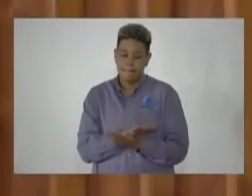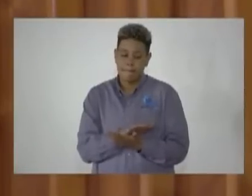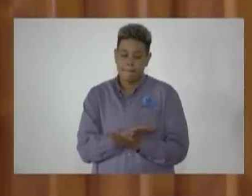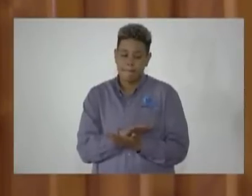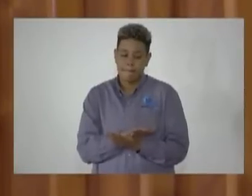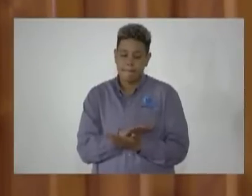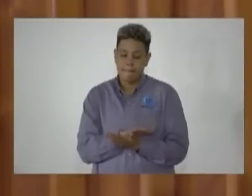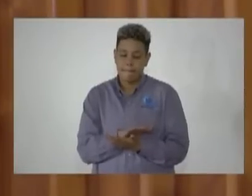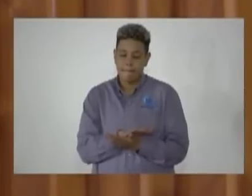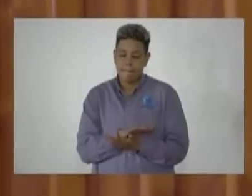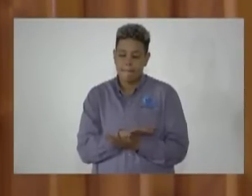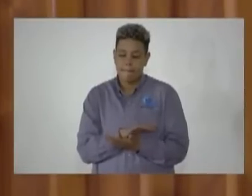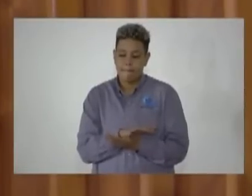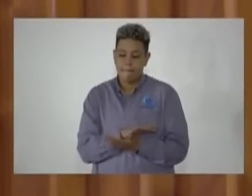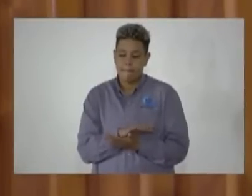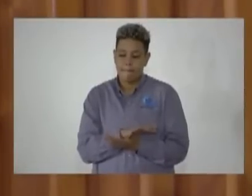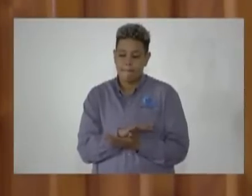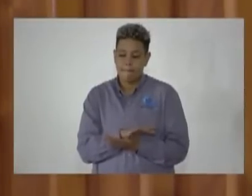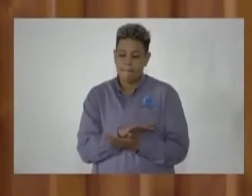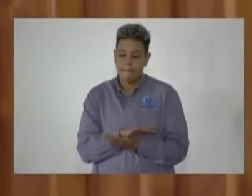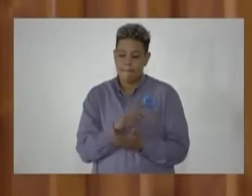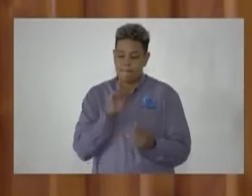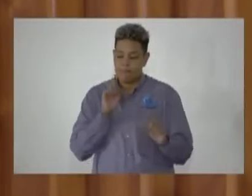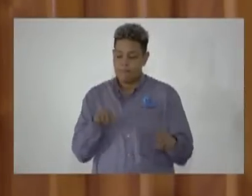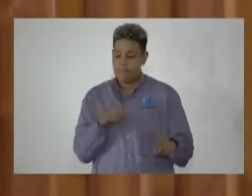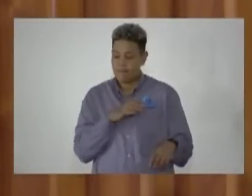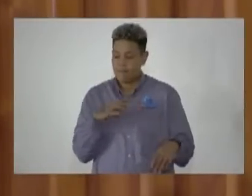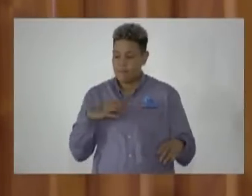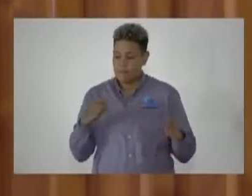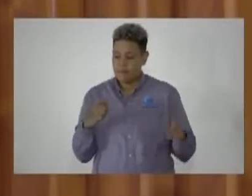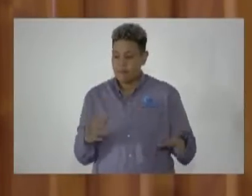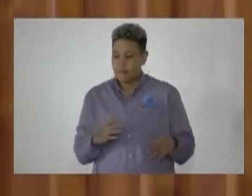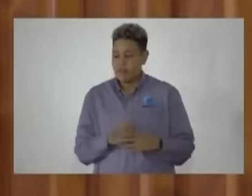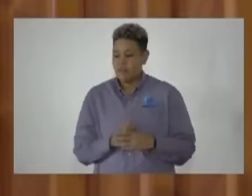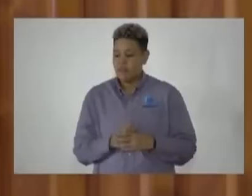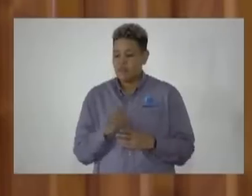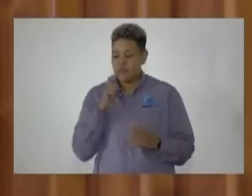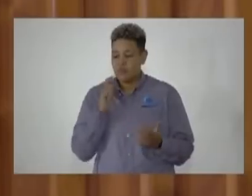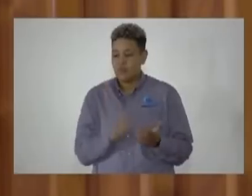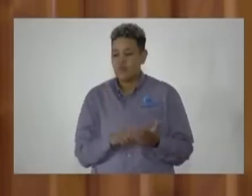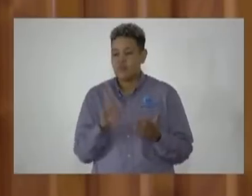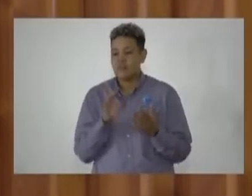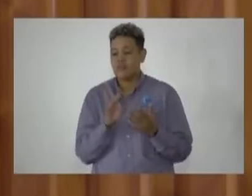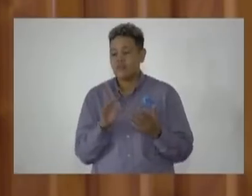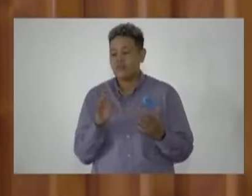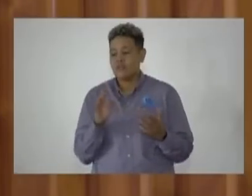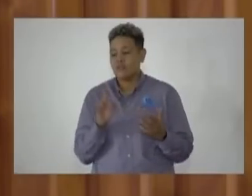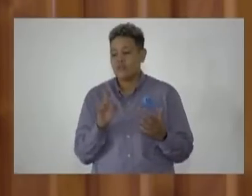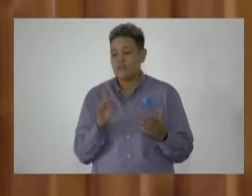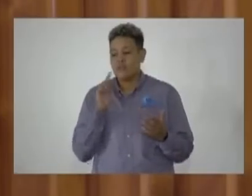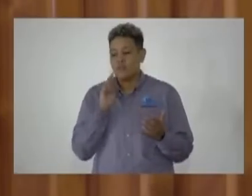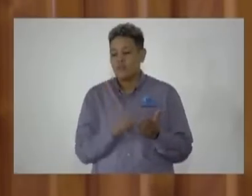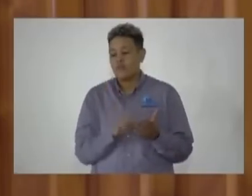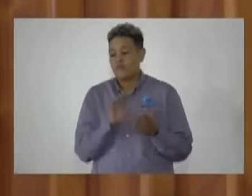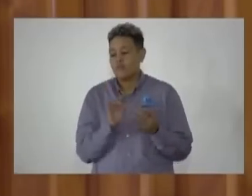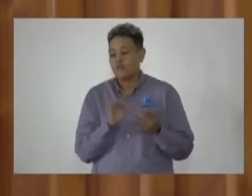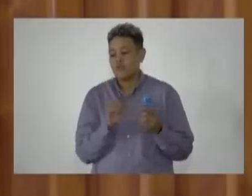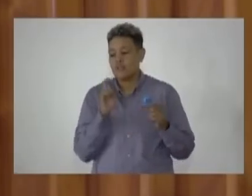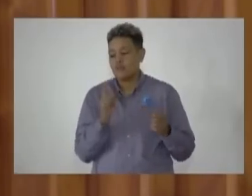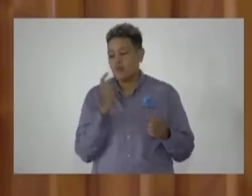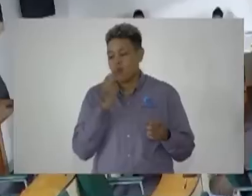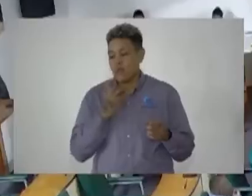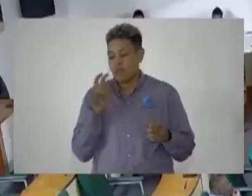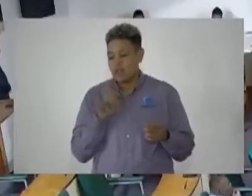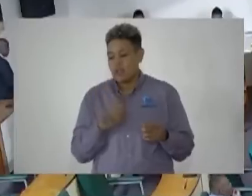Papers. Reports from committees. Notices of motions